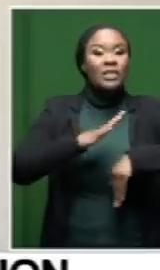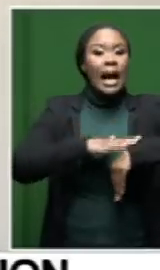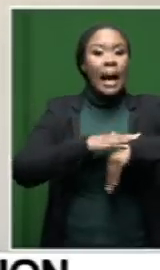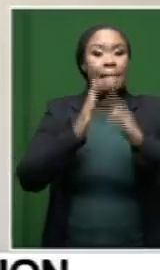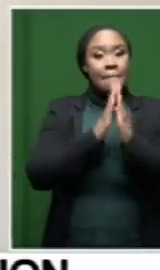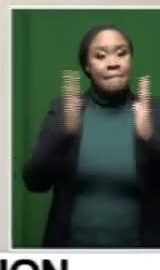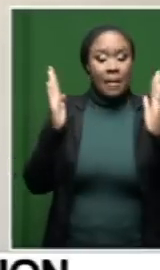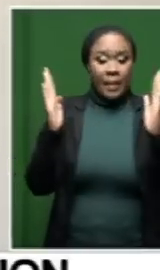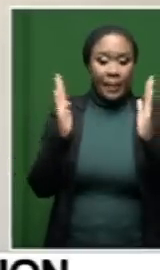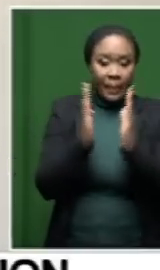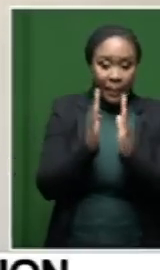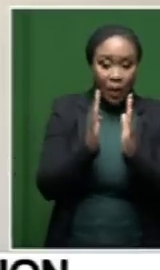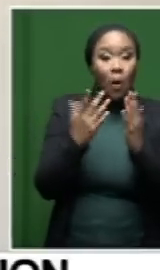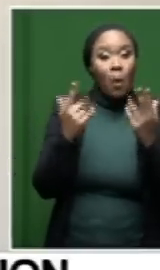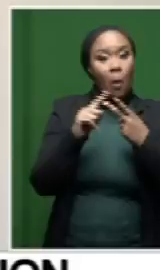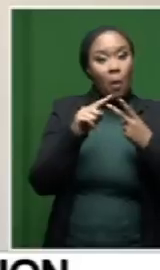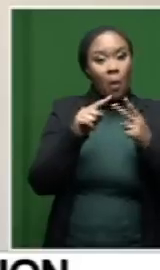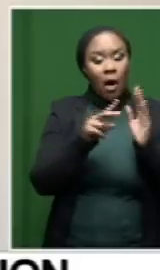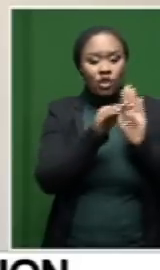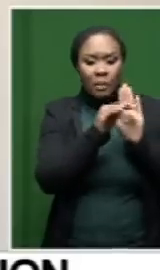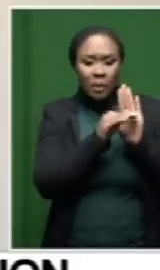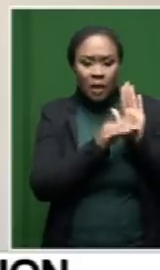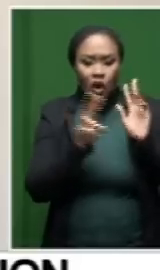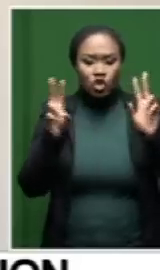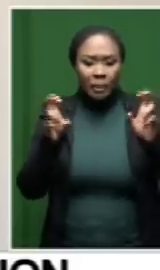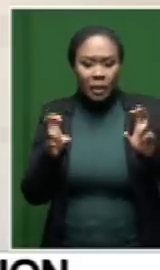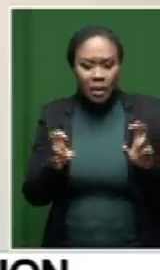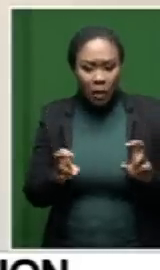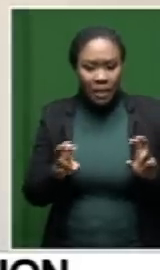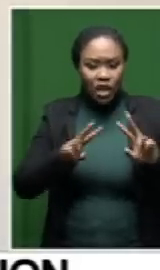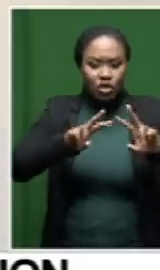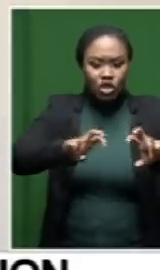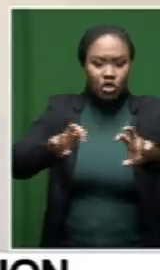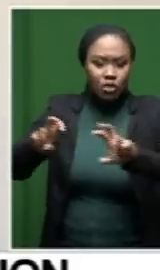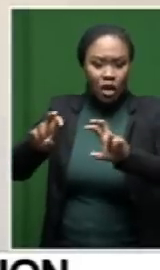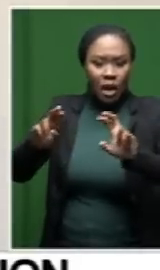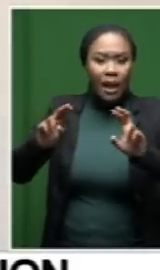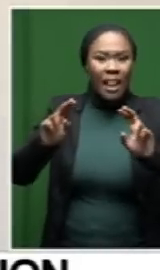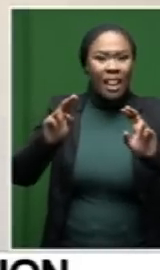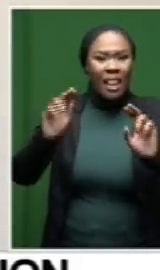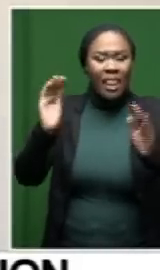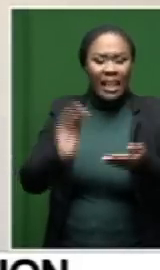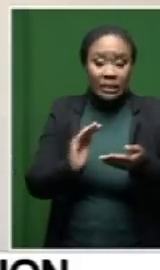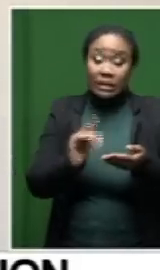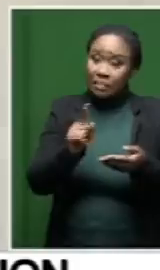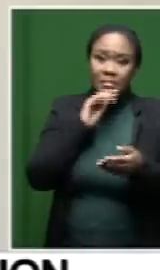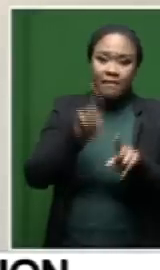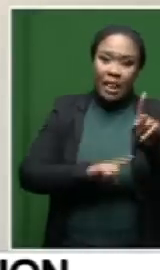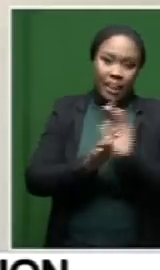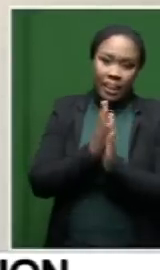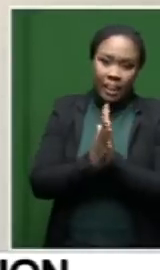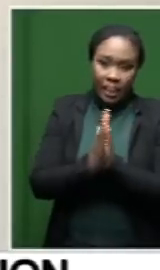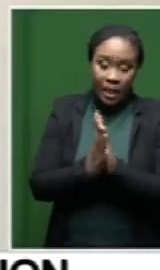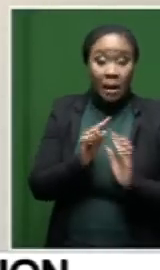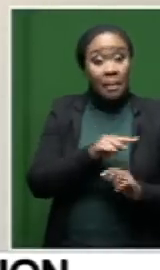what it had to do, it would have been a failure. So the commission itself has accepted that there are